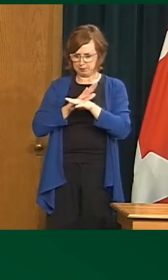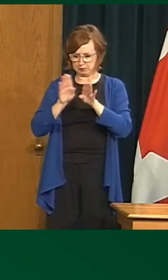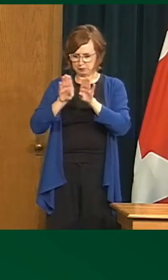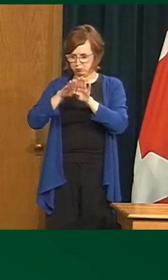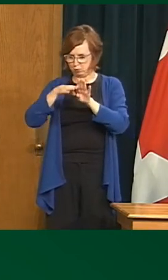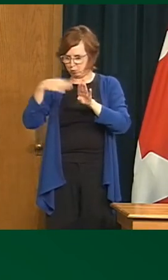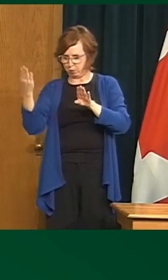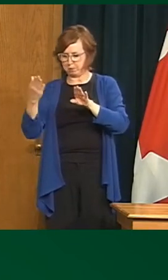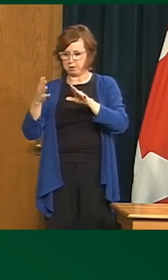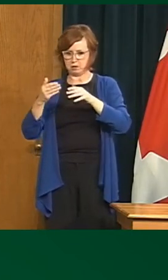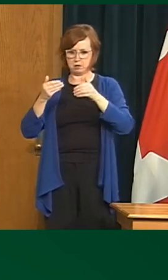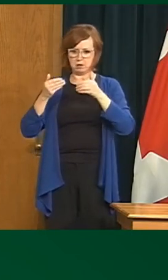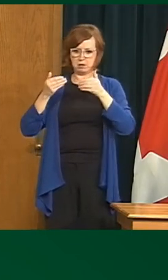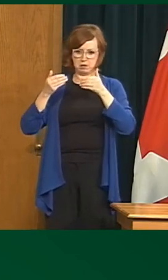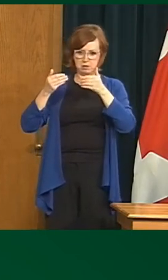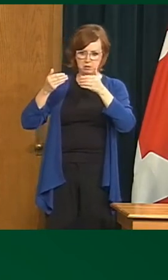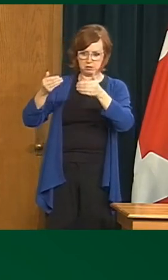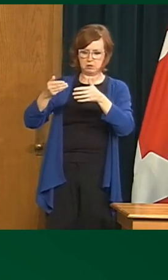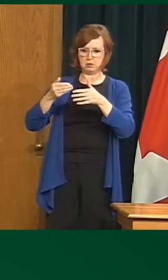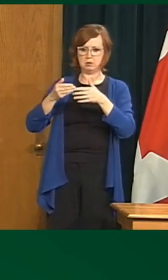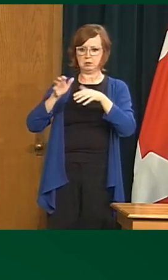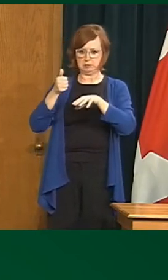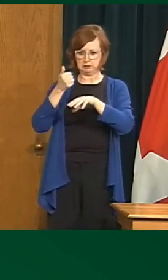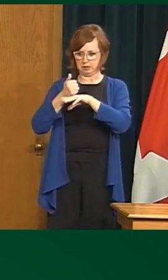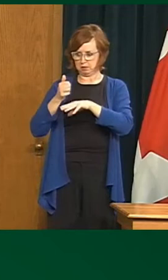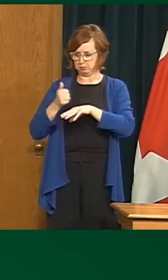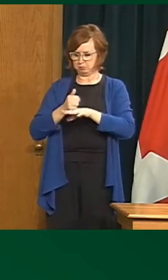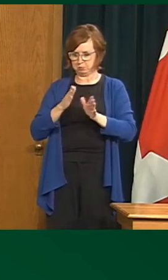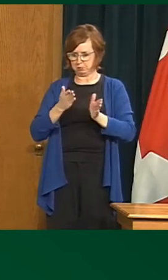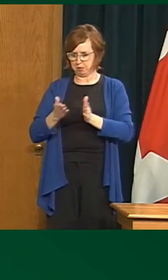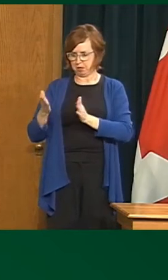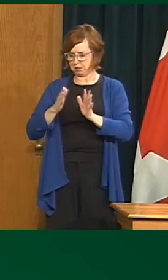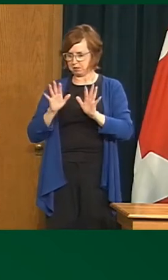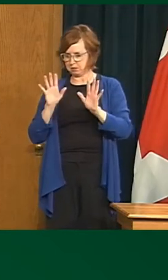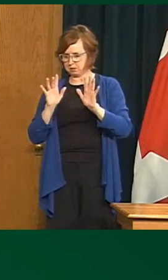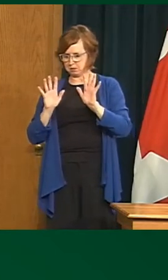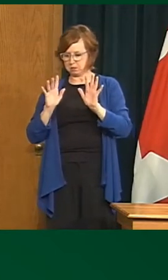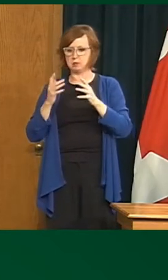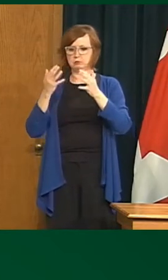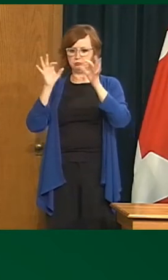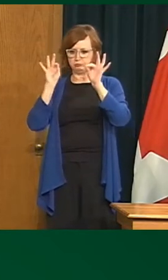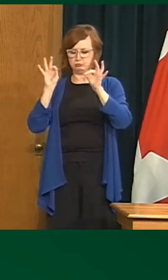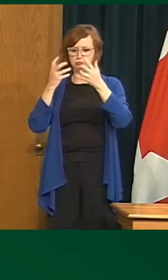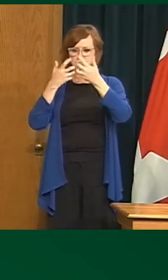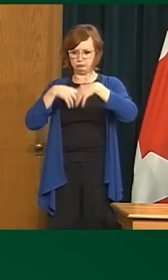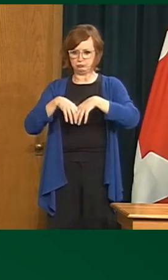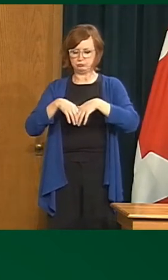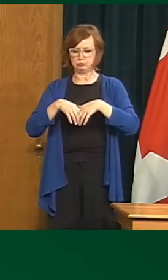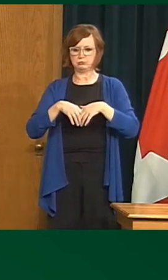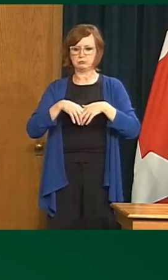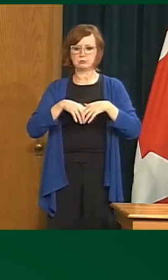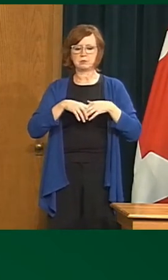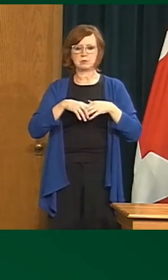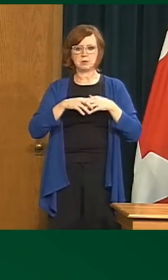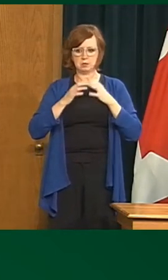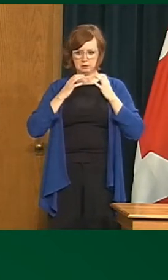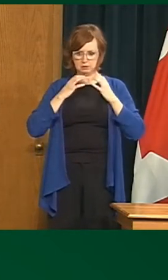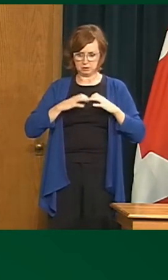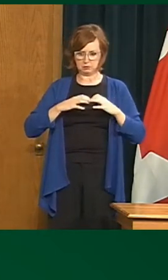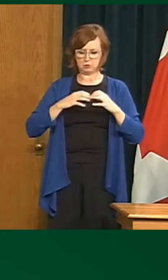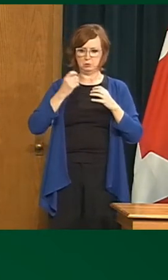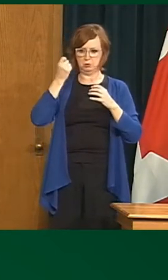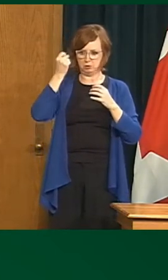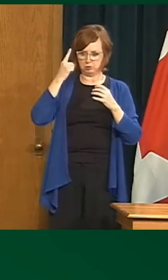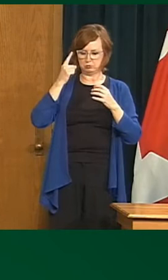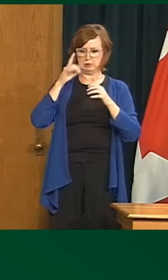essential services that were open throughout. And then as they open, both customers and business owners